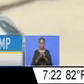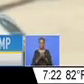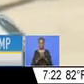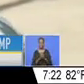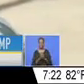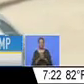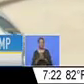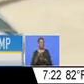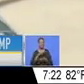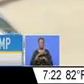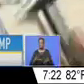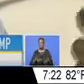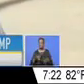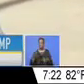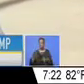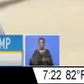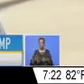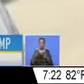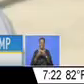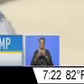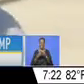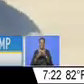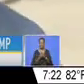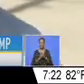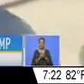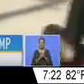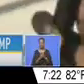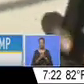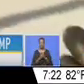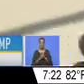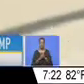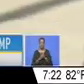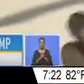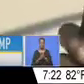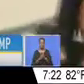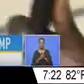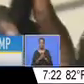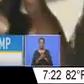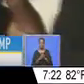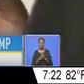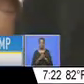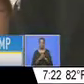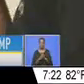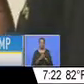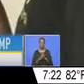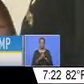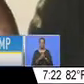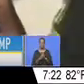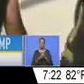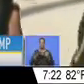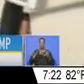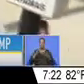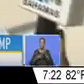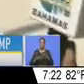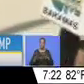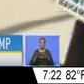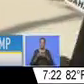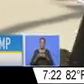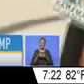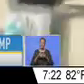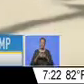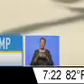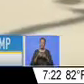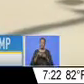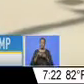lose a game in the championship game. Just tell me a bit about the mental focus that takes, you know, for a team to go through the regular season undefeated and the